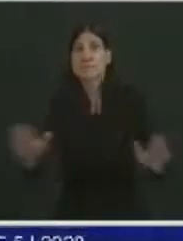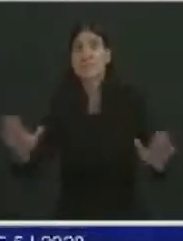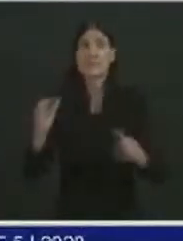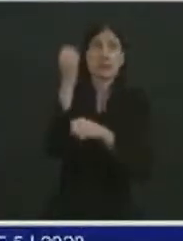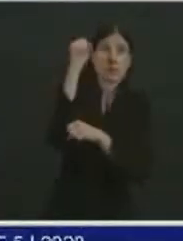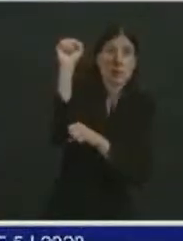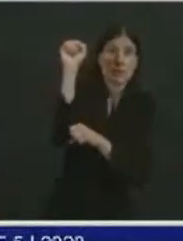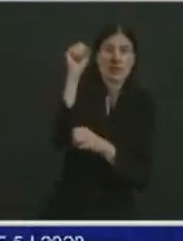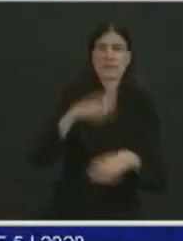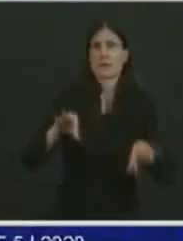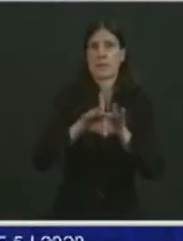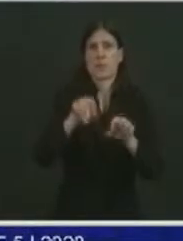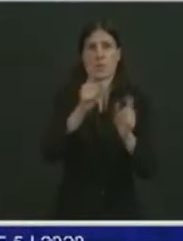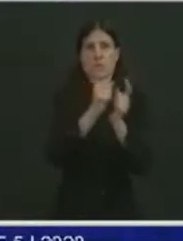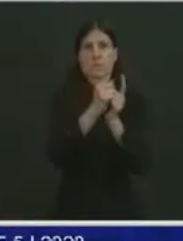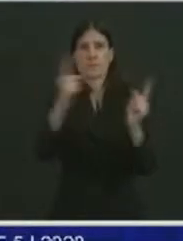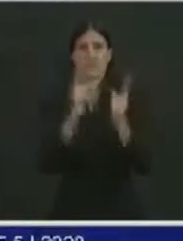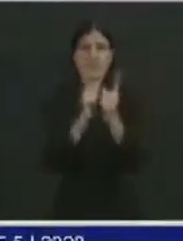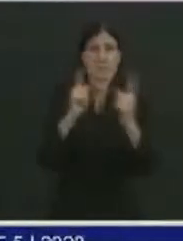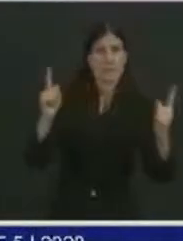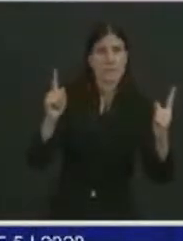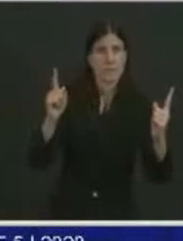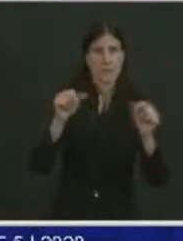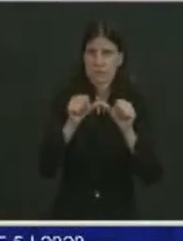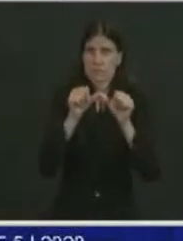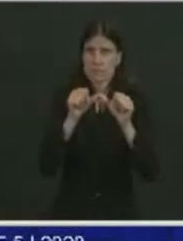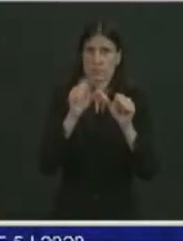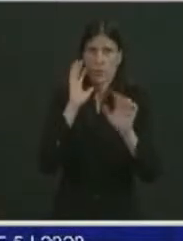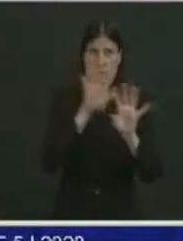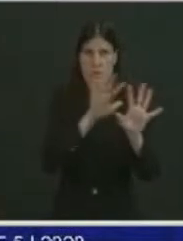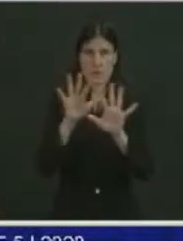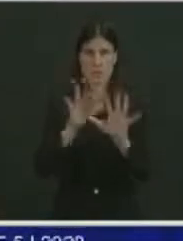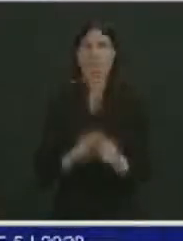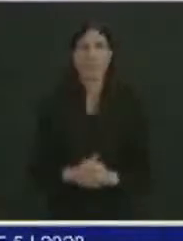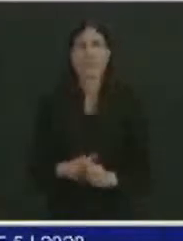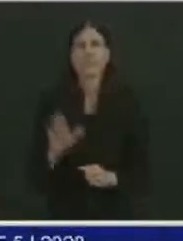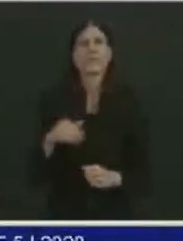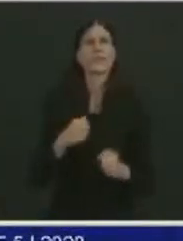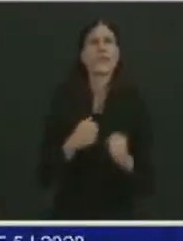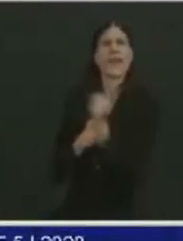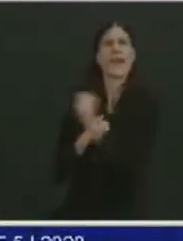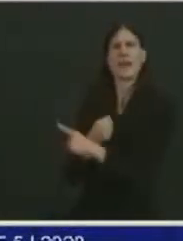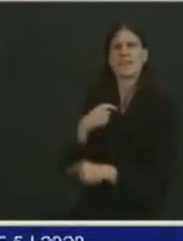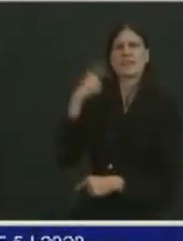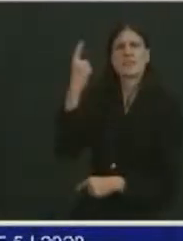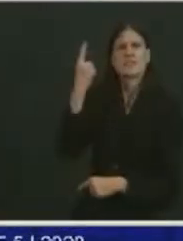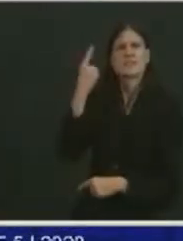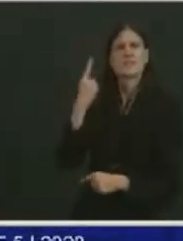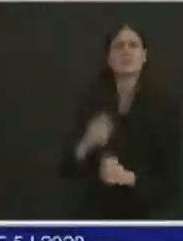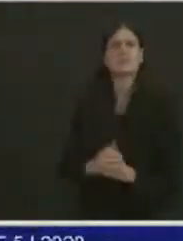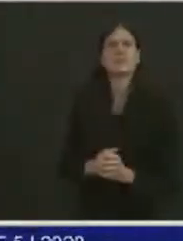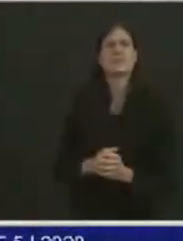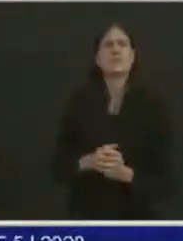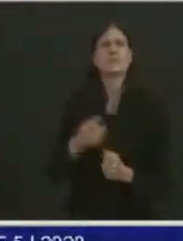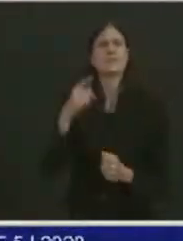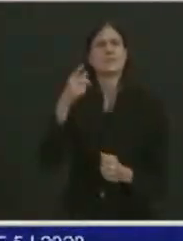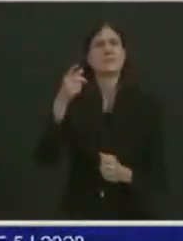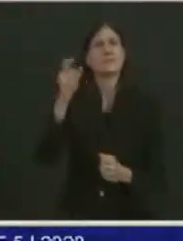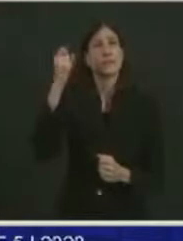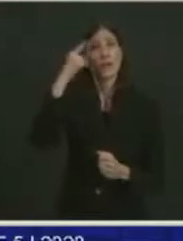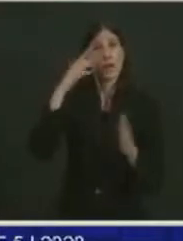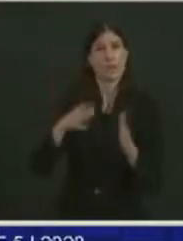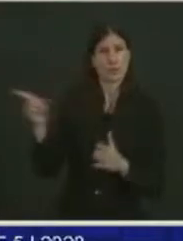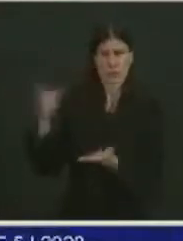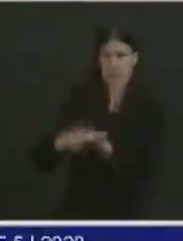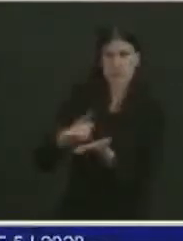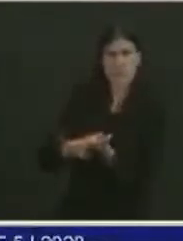do what we need to in supporting this. Governor, on the continuation of the emergency declaration, while some